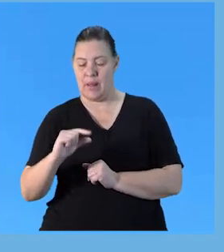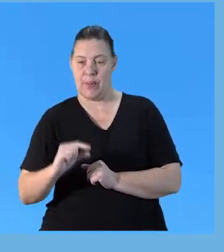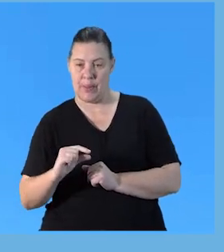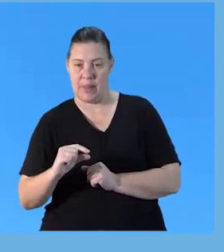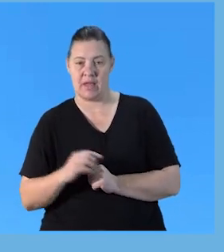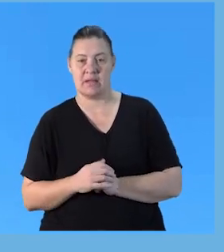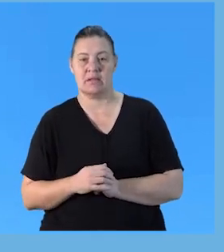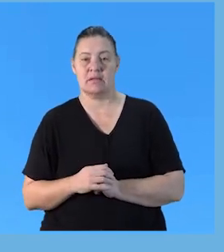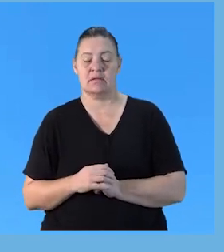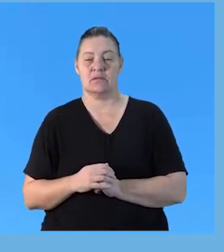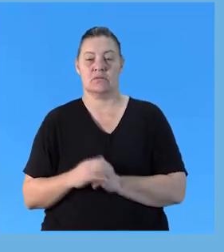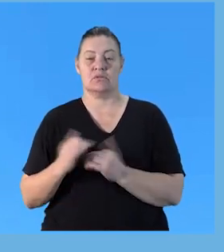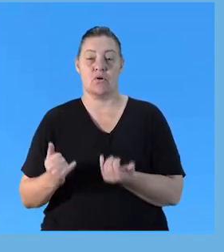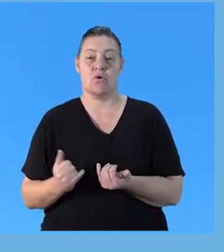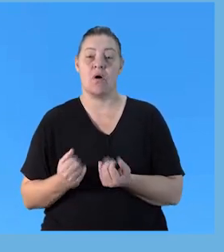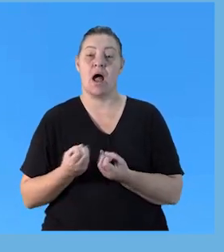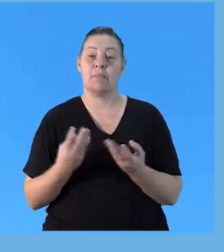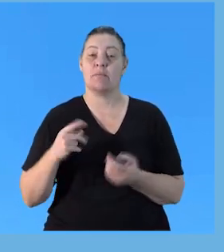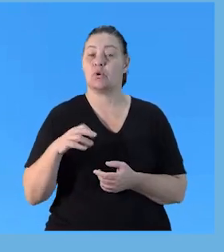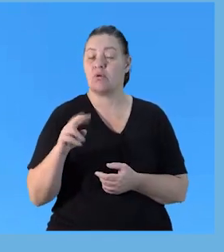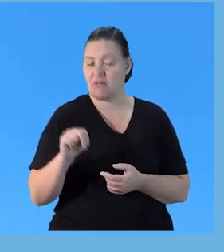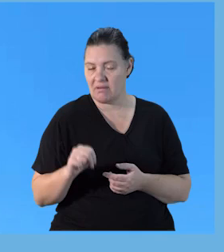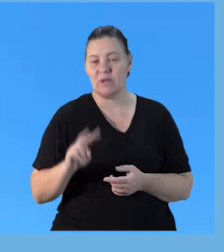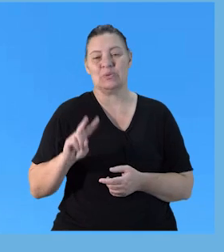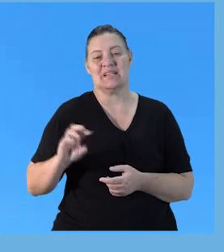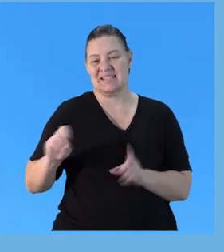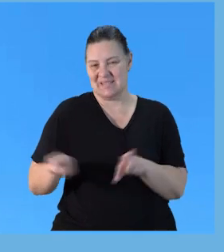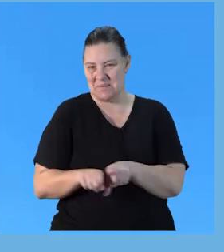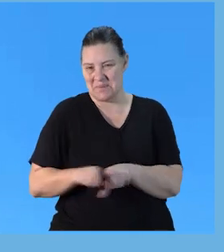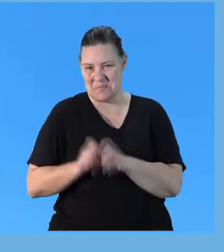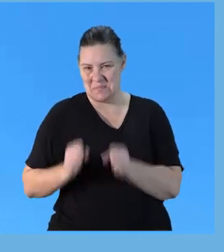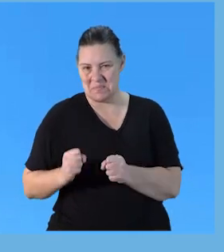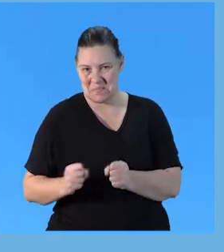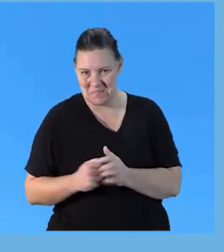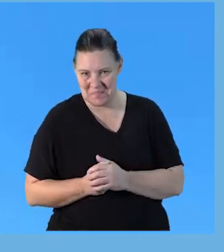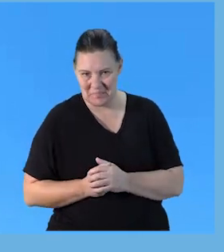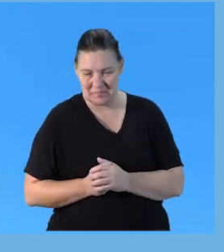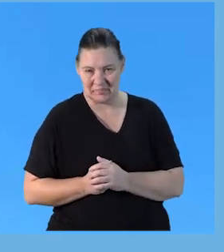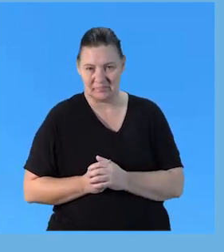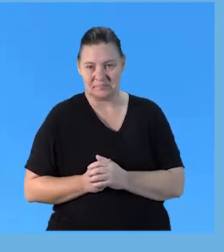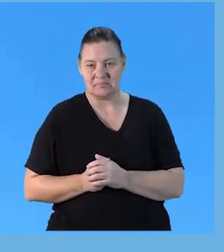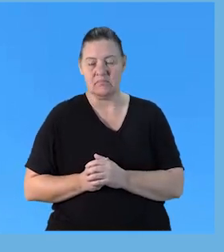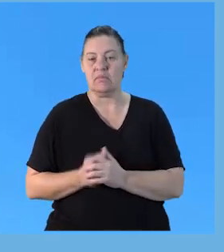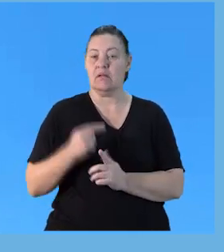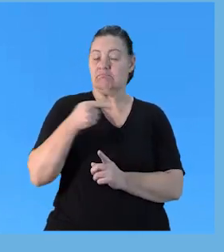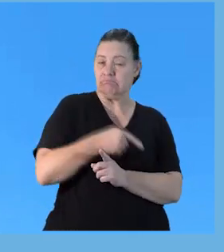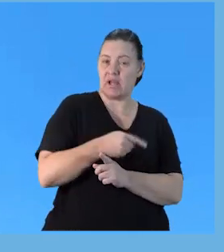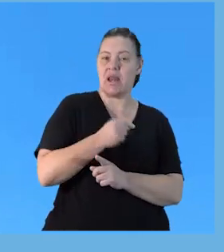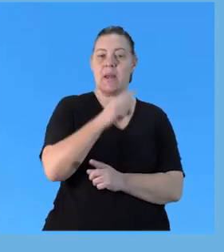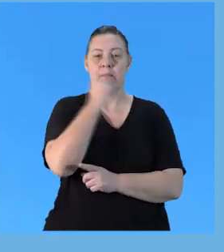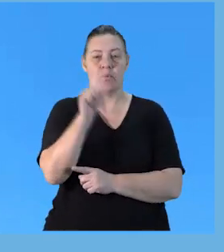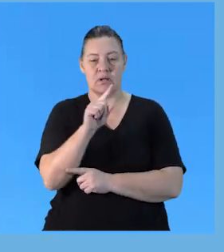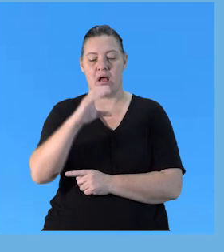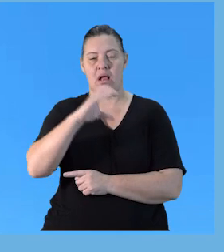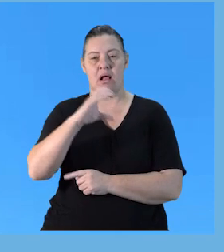also 2 light bulbs, and this must be a closed switch. So how do we then draw those? How do we now